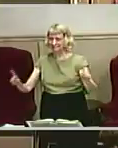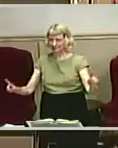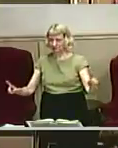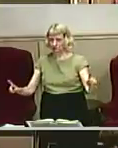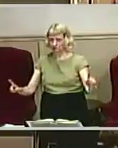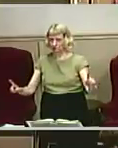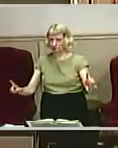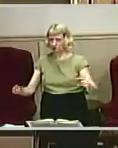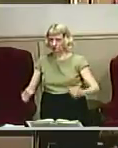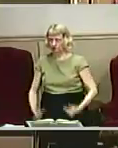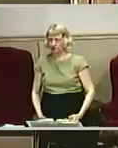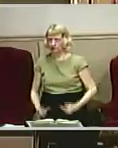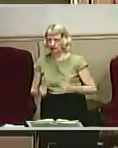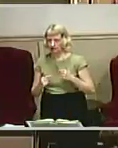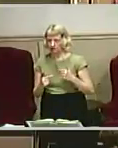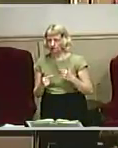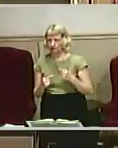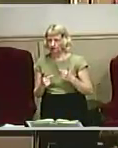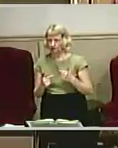building differently,